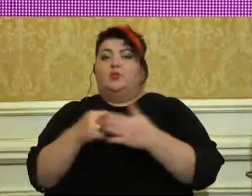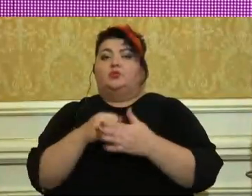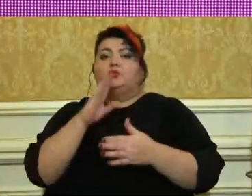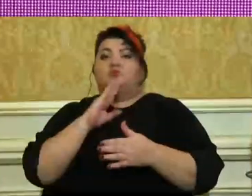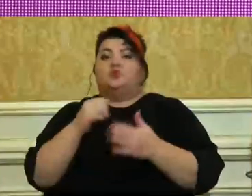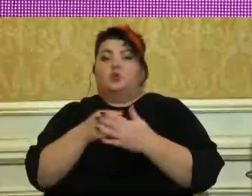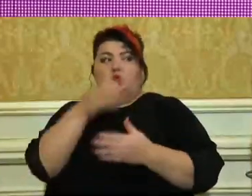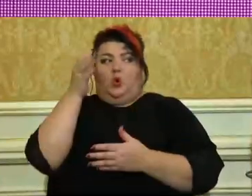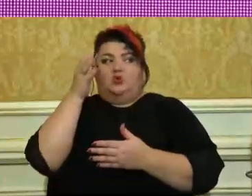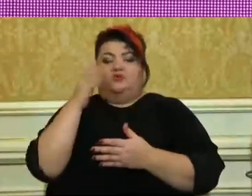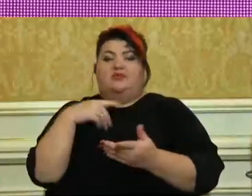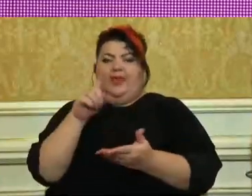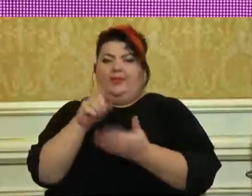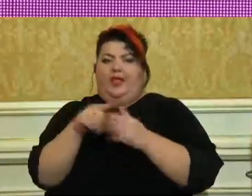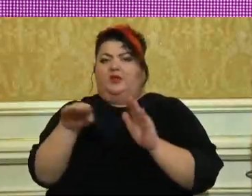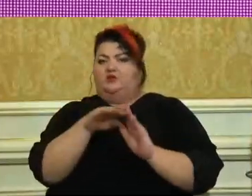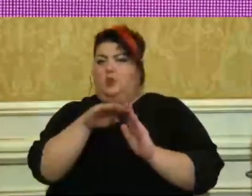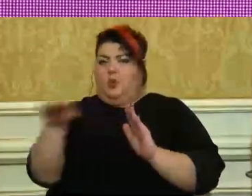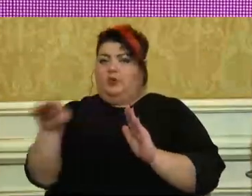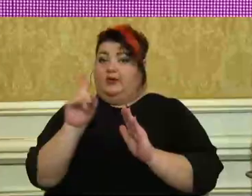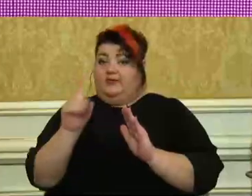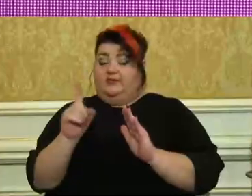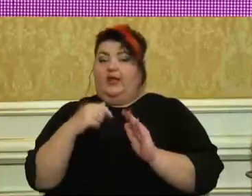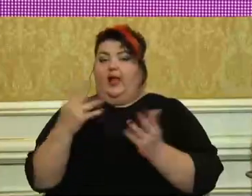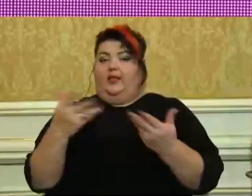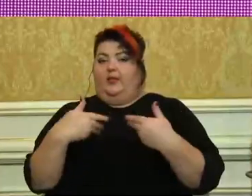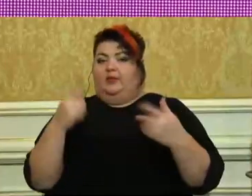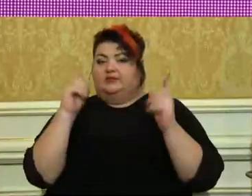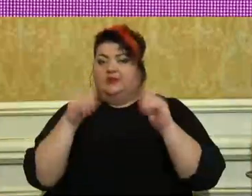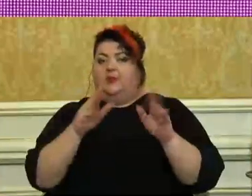of genders equality, so, well, Ukraine is on the